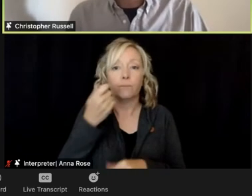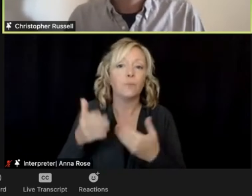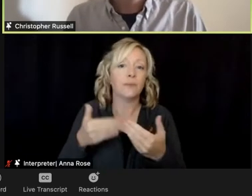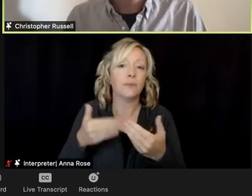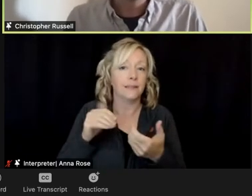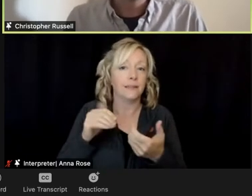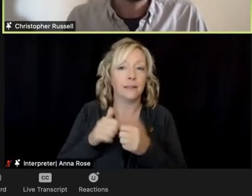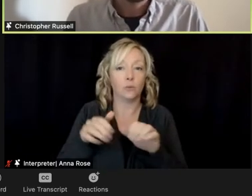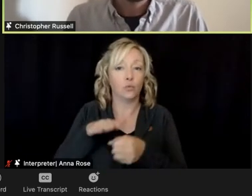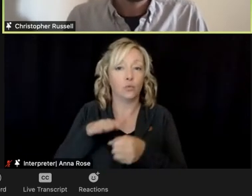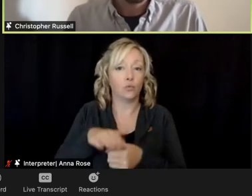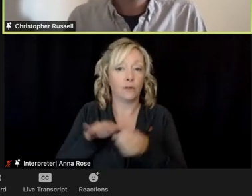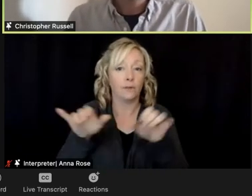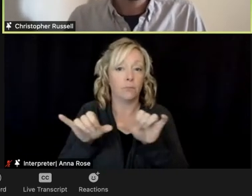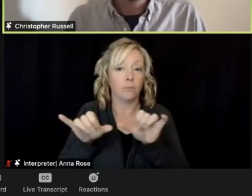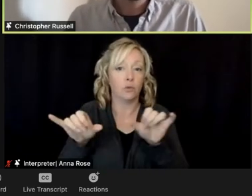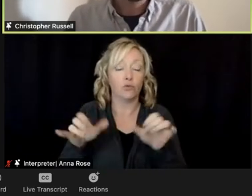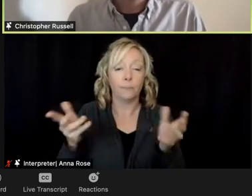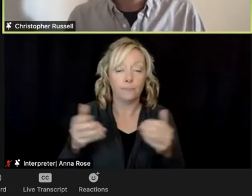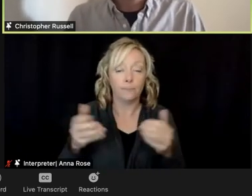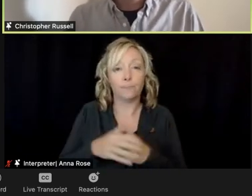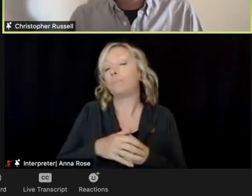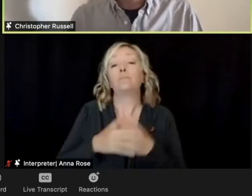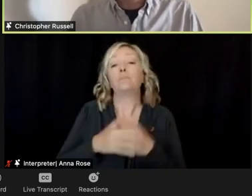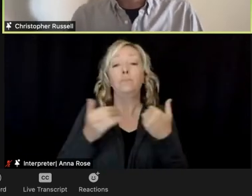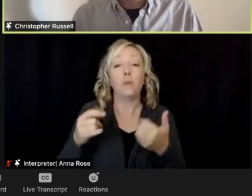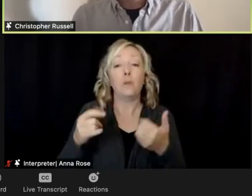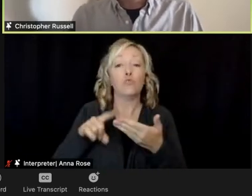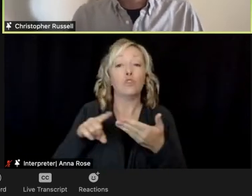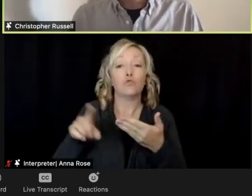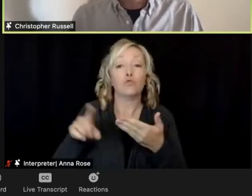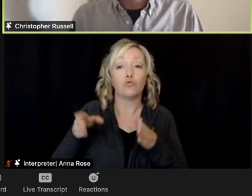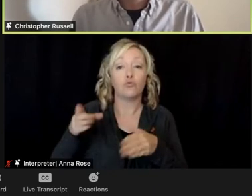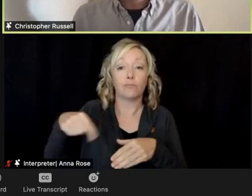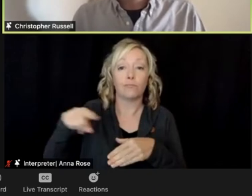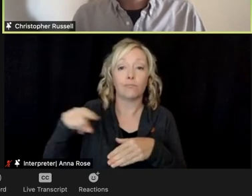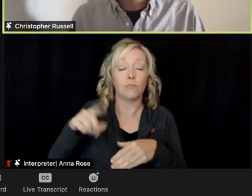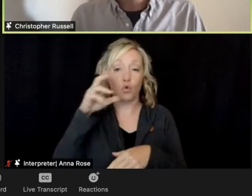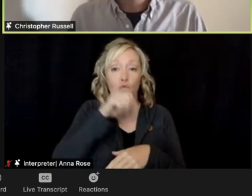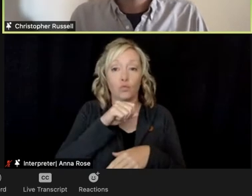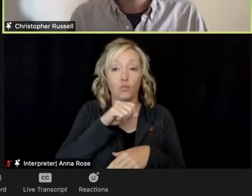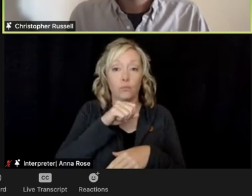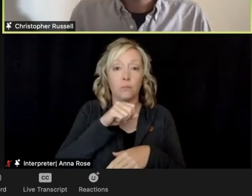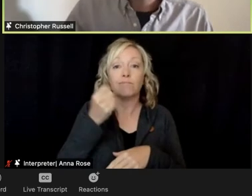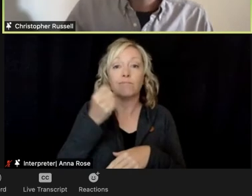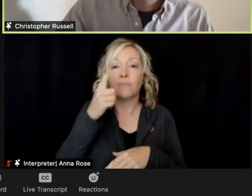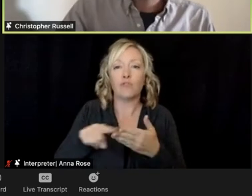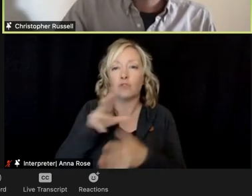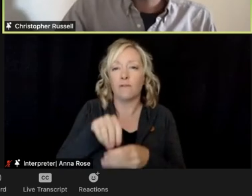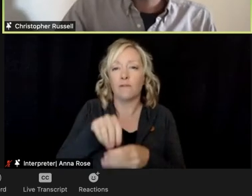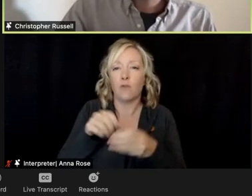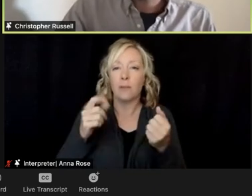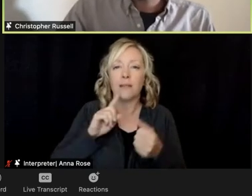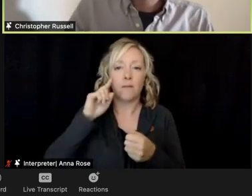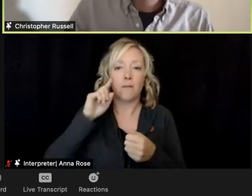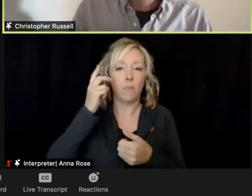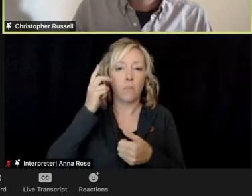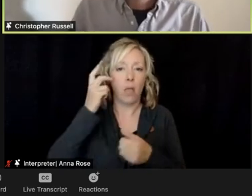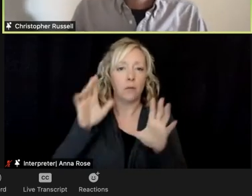stress. Now, what they assumed is that kids with, what I think we all would assume, is that kids